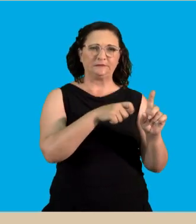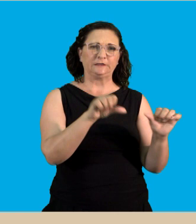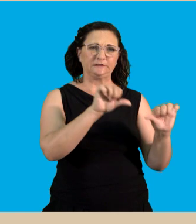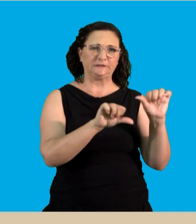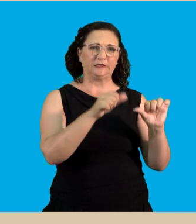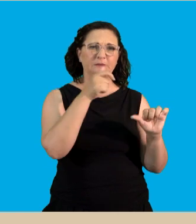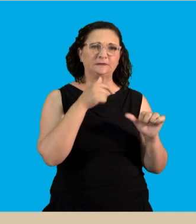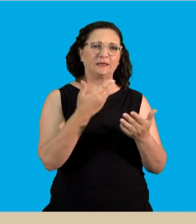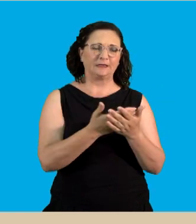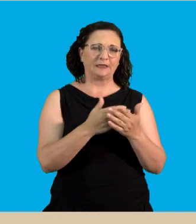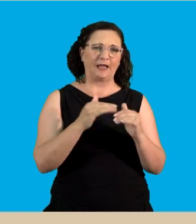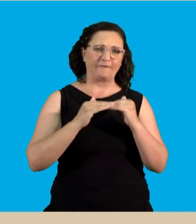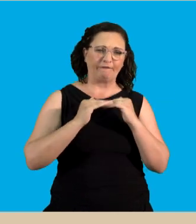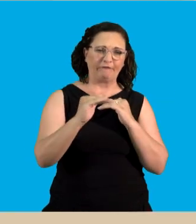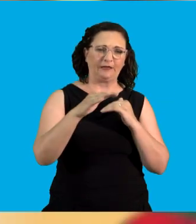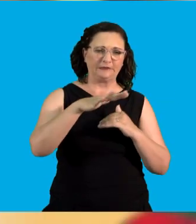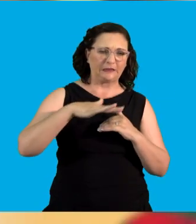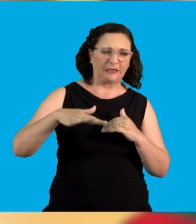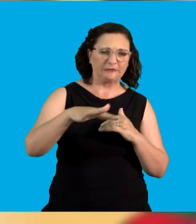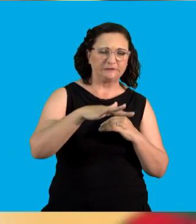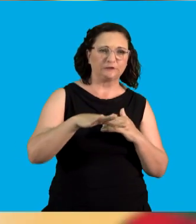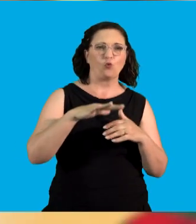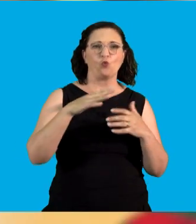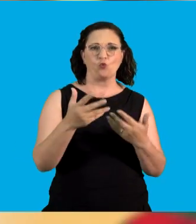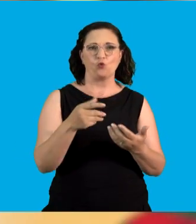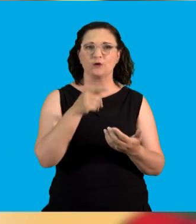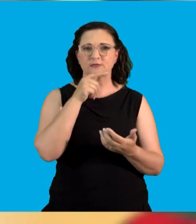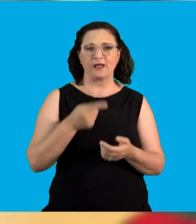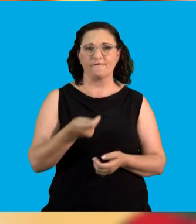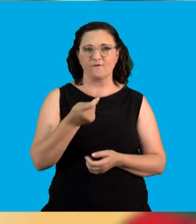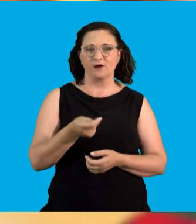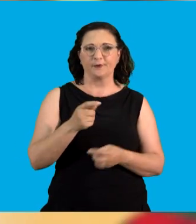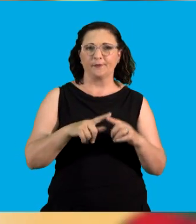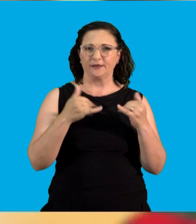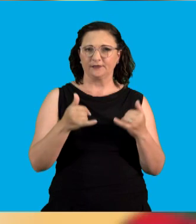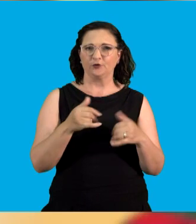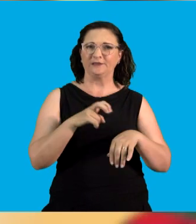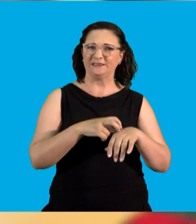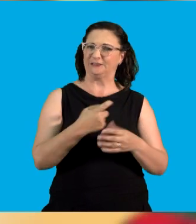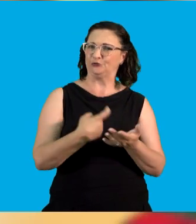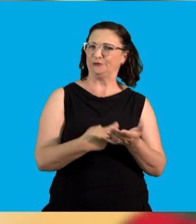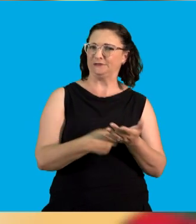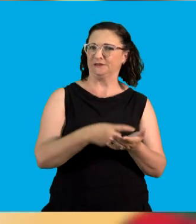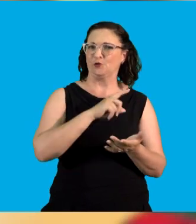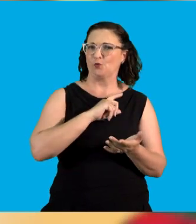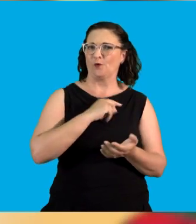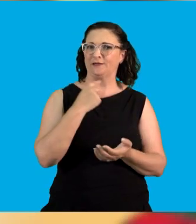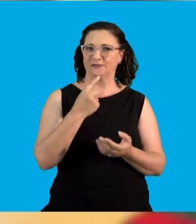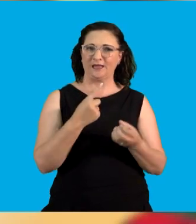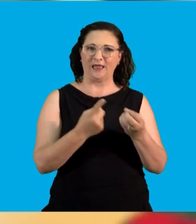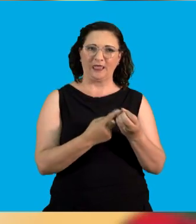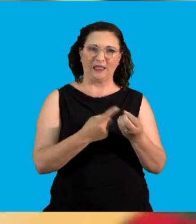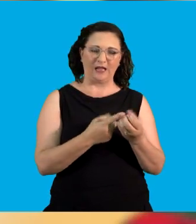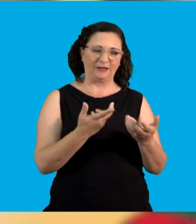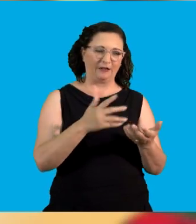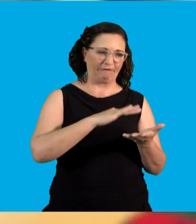believe that it looks like a flat disk. Sometimes they say that it looks like a fried egg. Now we have to provide reasons why we are saying